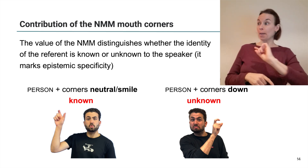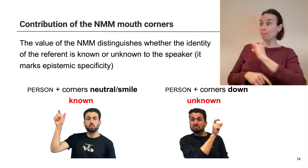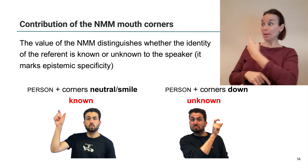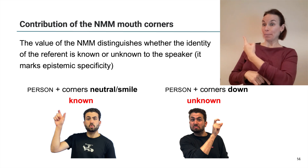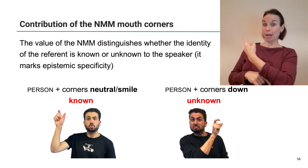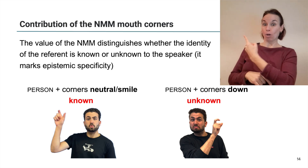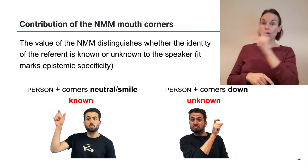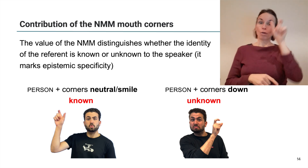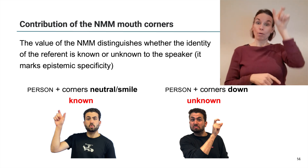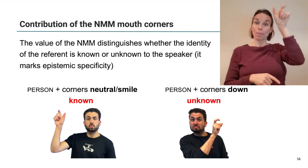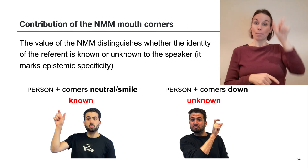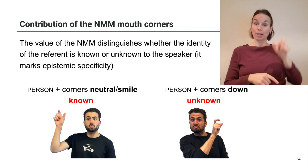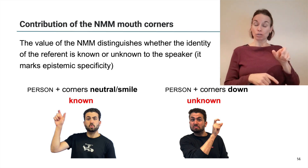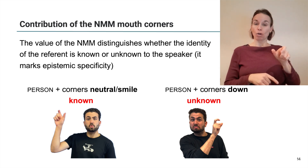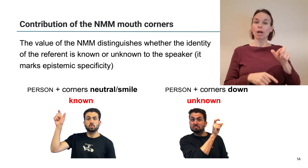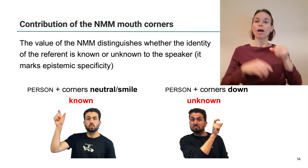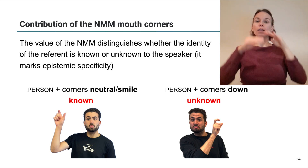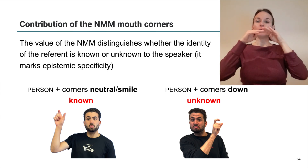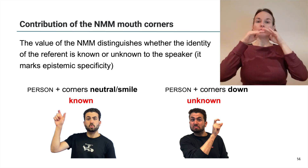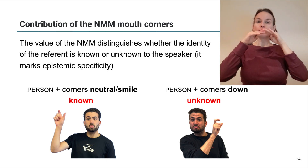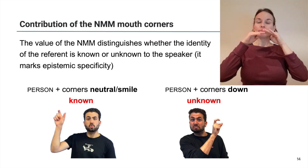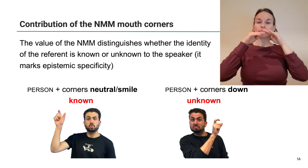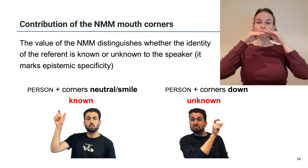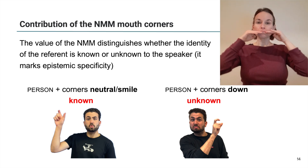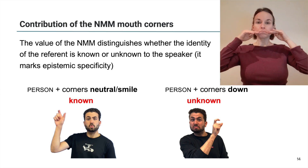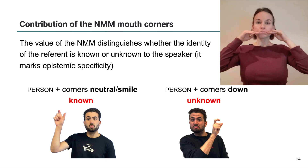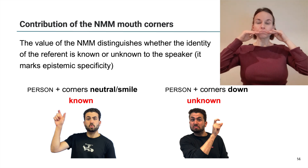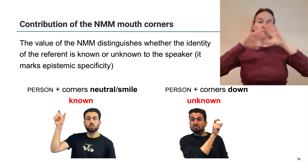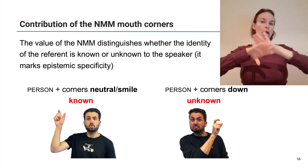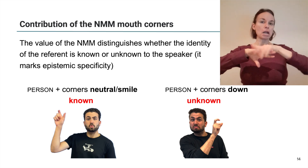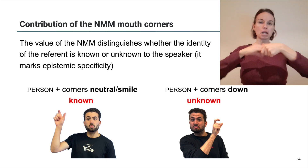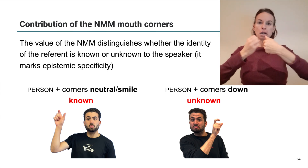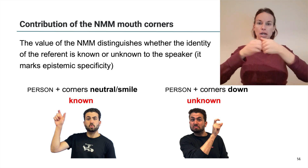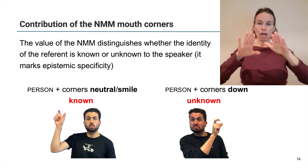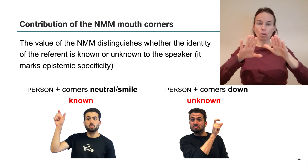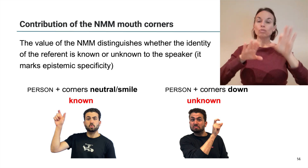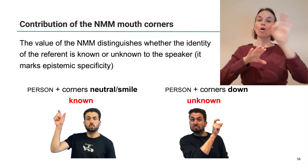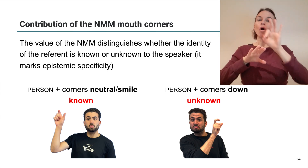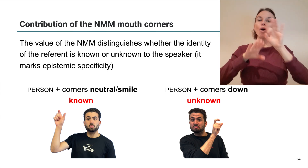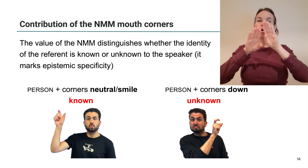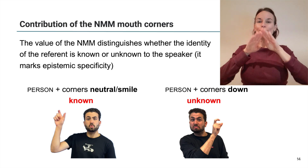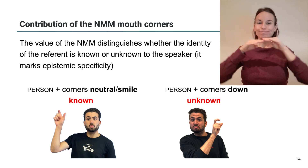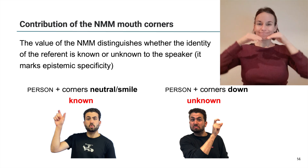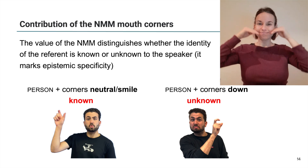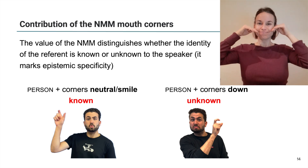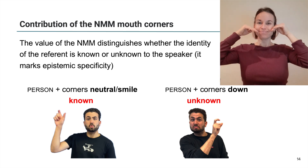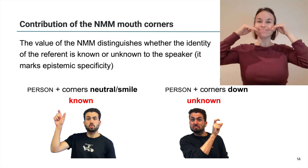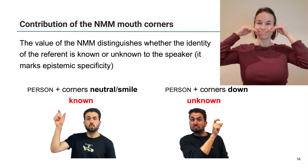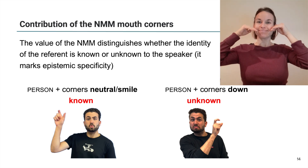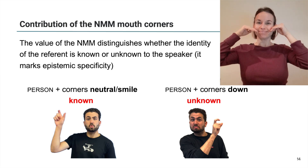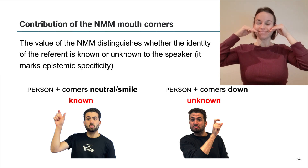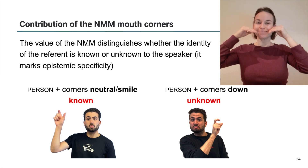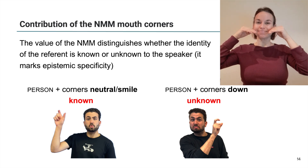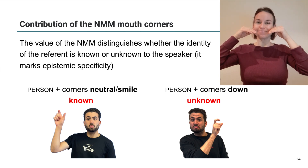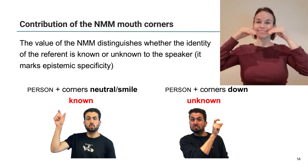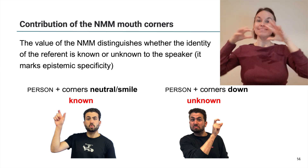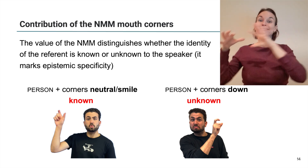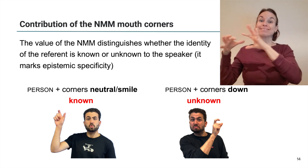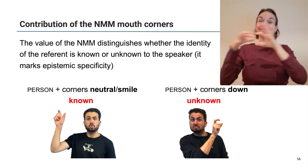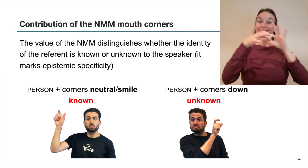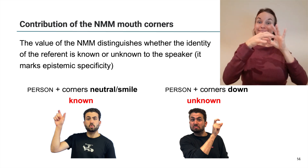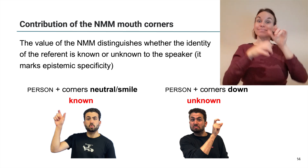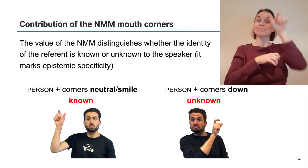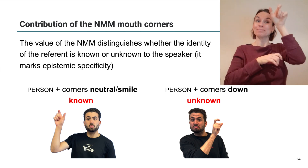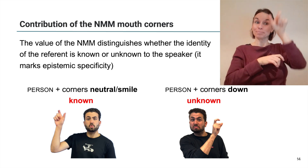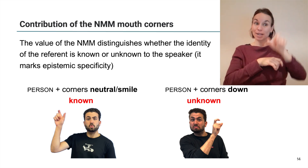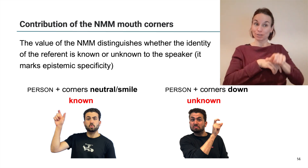person. In the first case, use with a corners neutral, could be as well